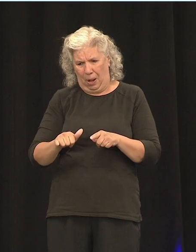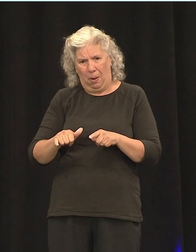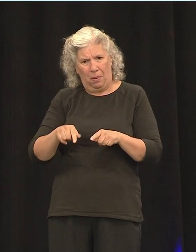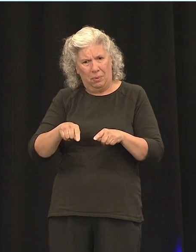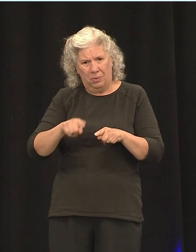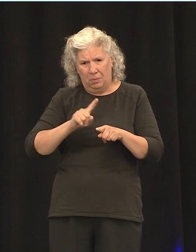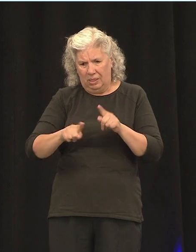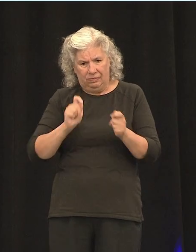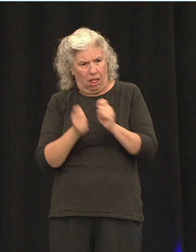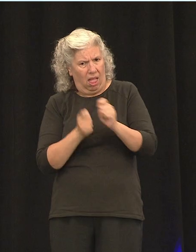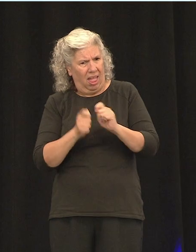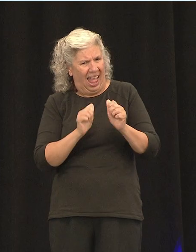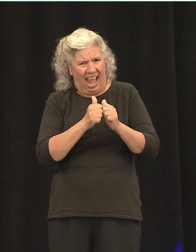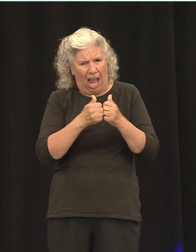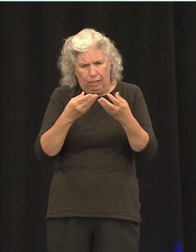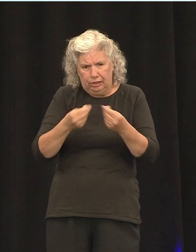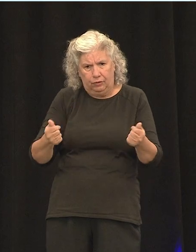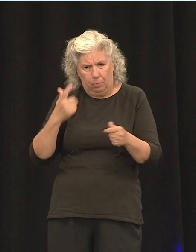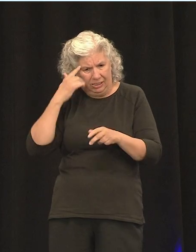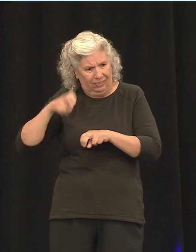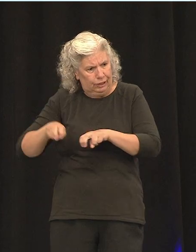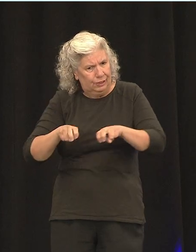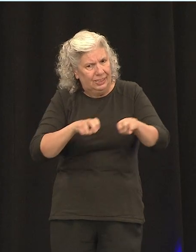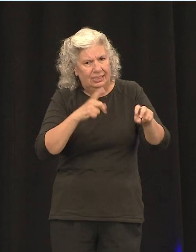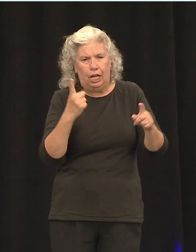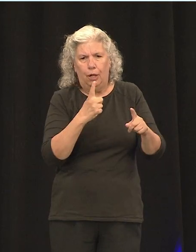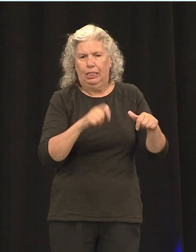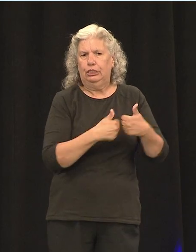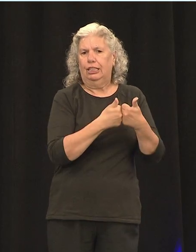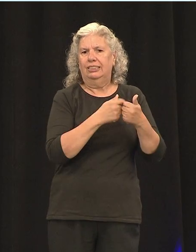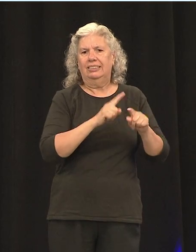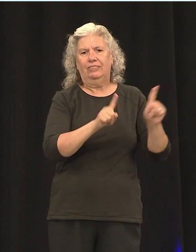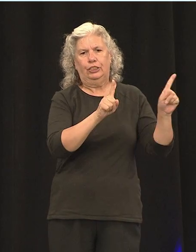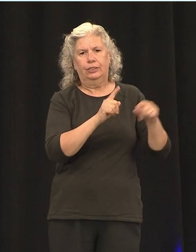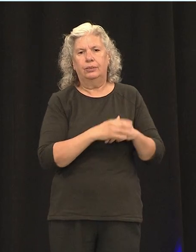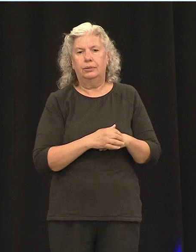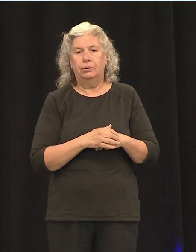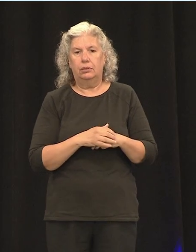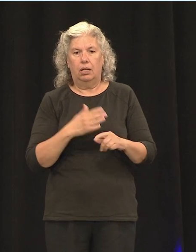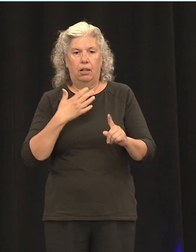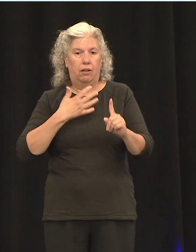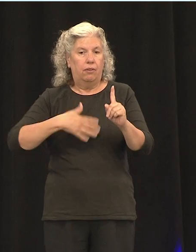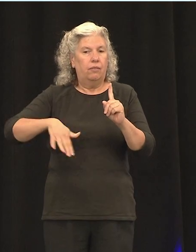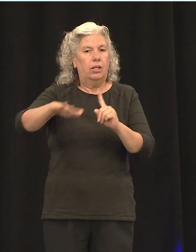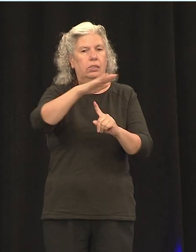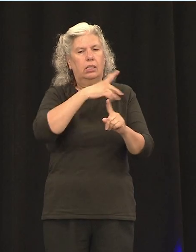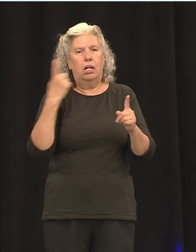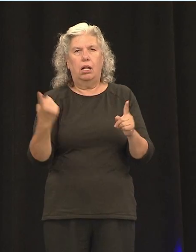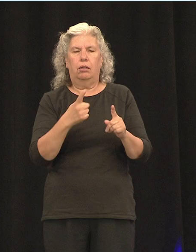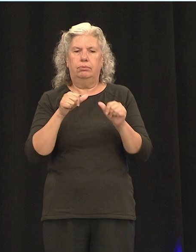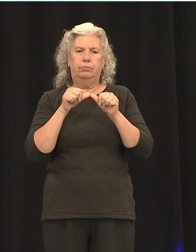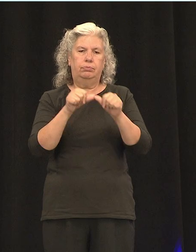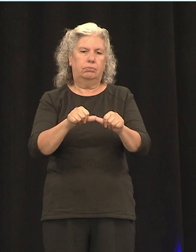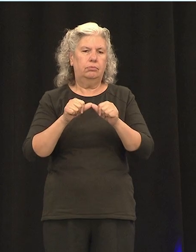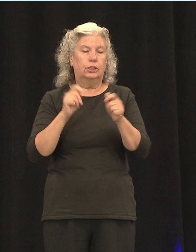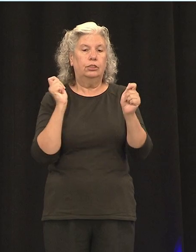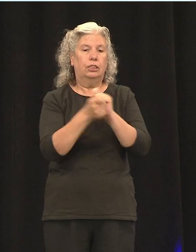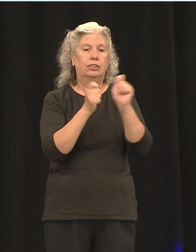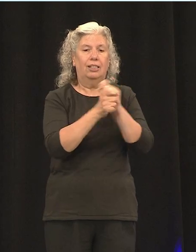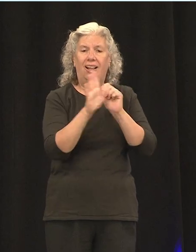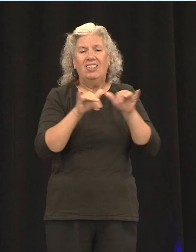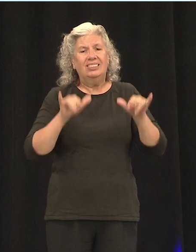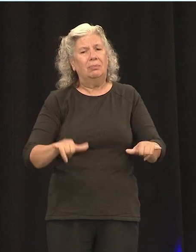And there's always constantly changing needs and environments. So, I know that if my kids have been